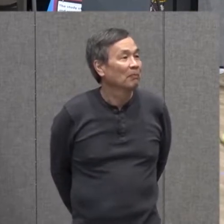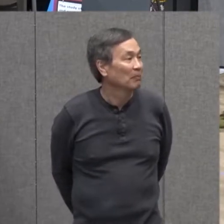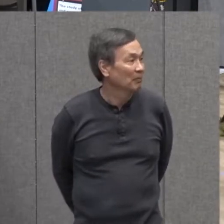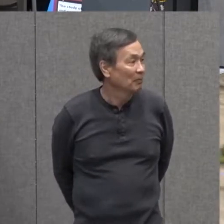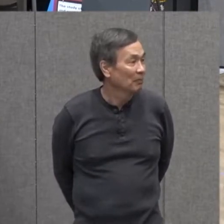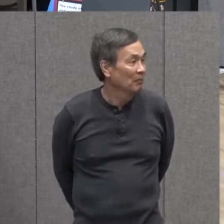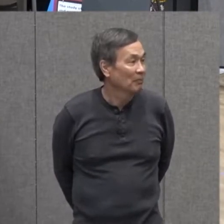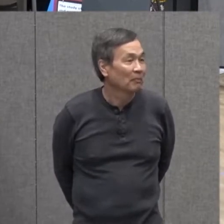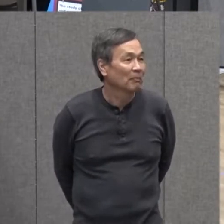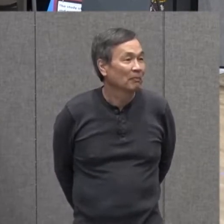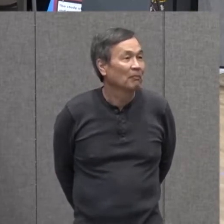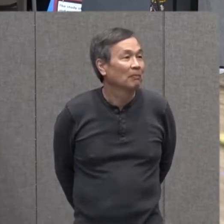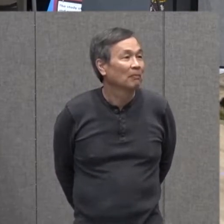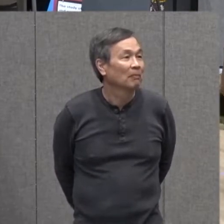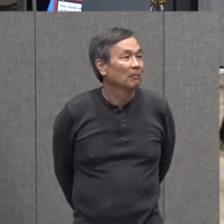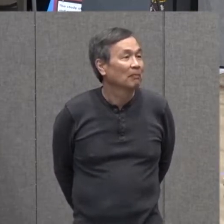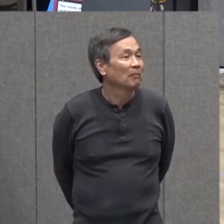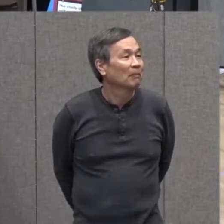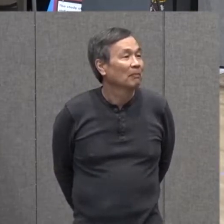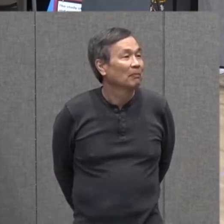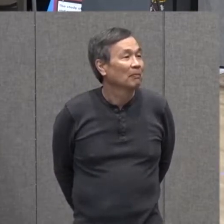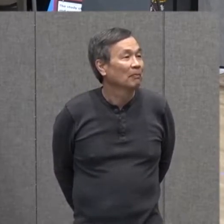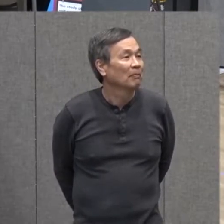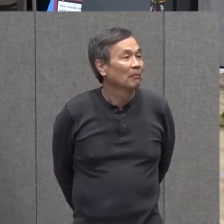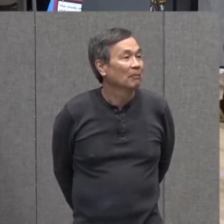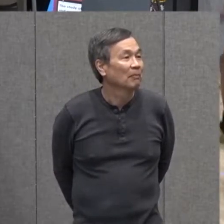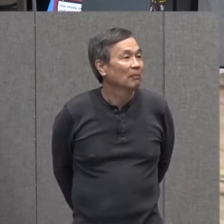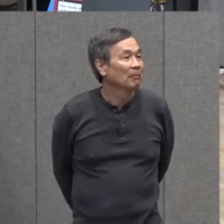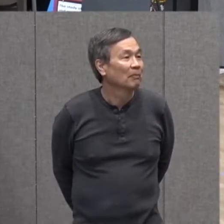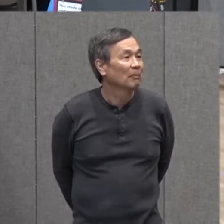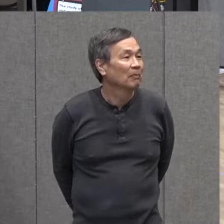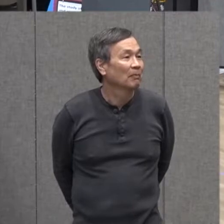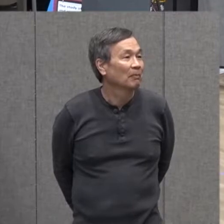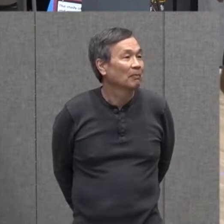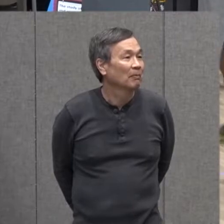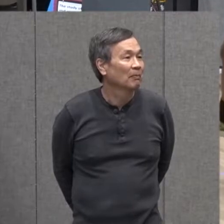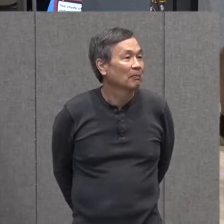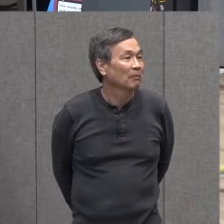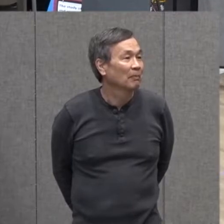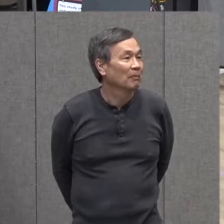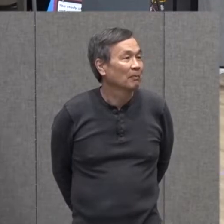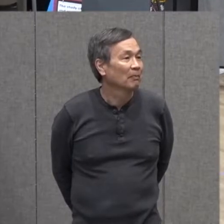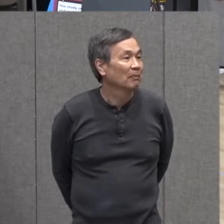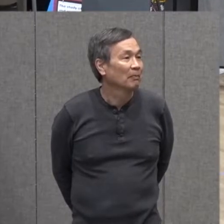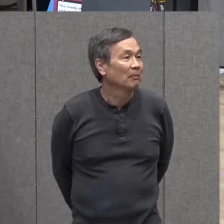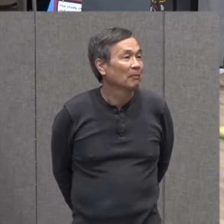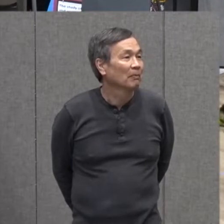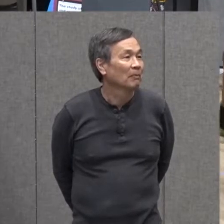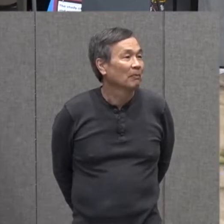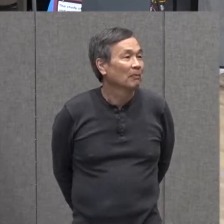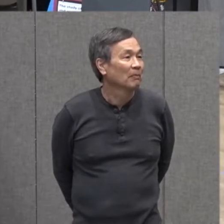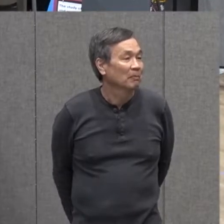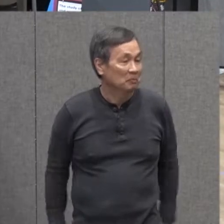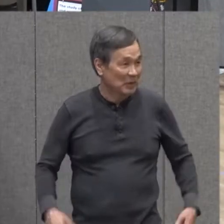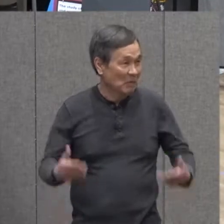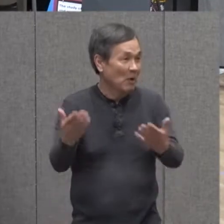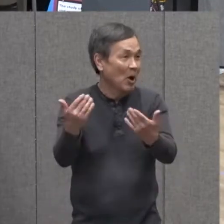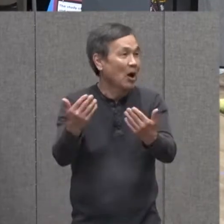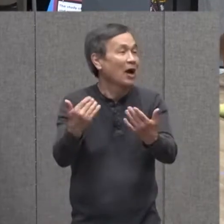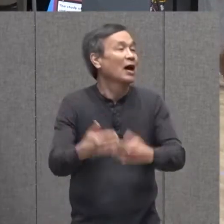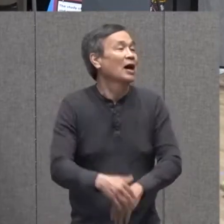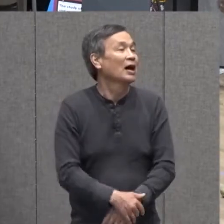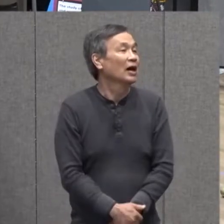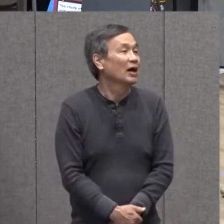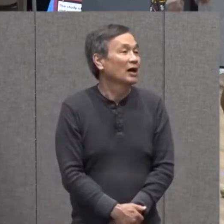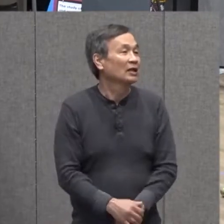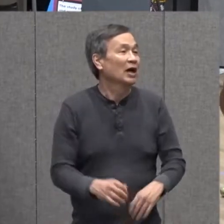level, wasteland, getting all janky, so glow. Chainsaw. Got with them elbows back, it's Looks smoking, 'cause I'm good. stressed. Keep moving. From all this sweat, catch my